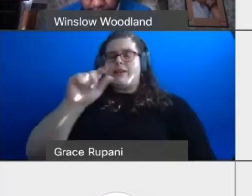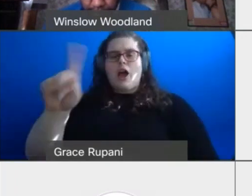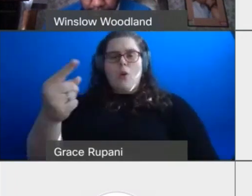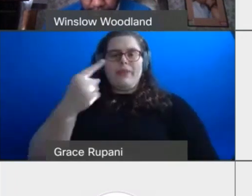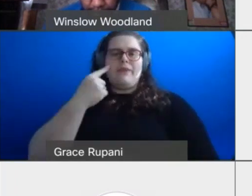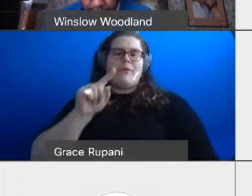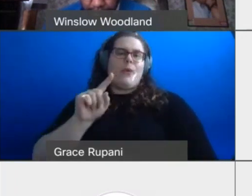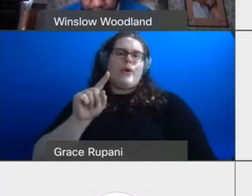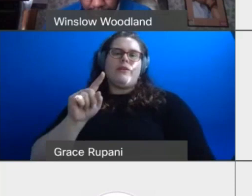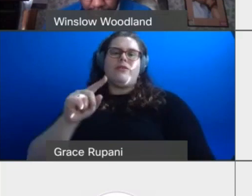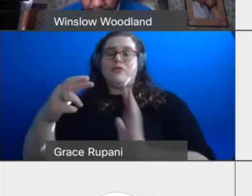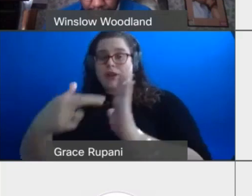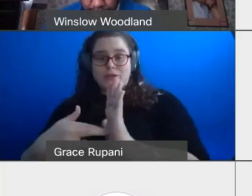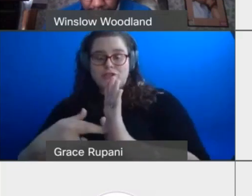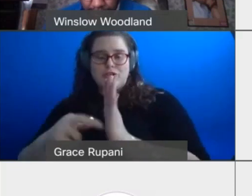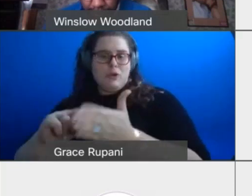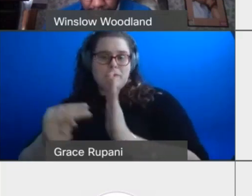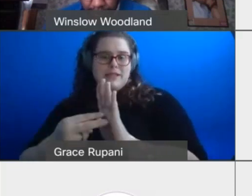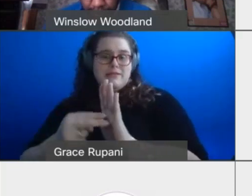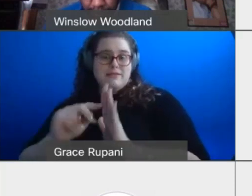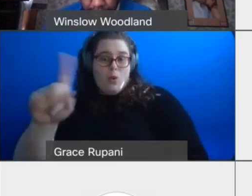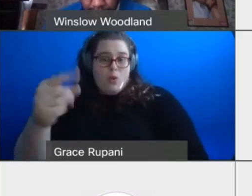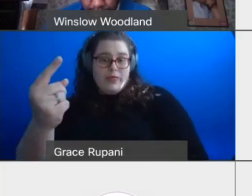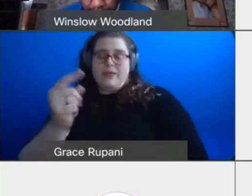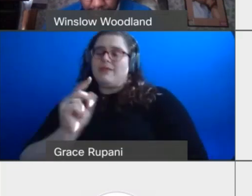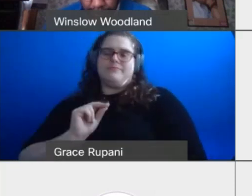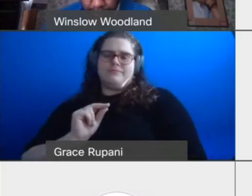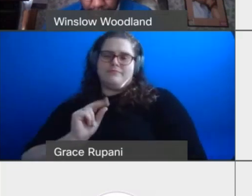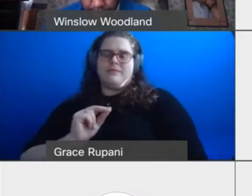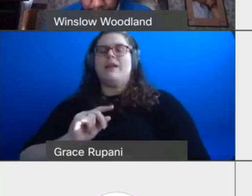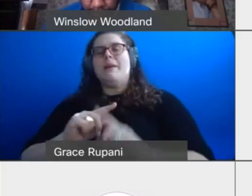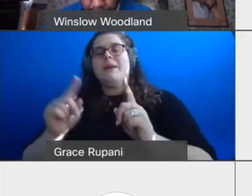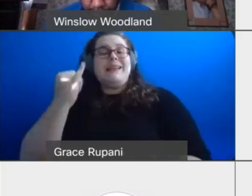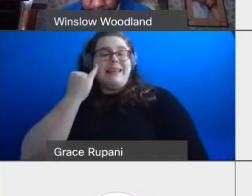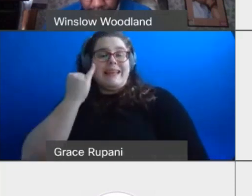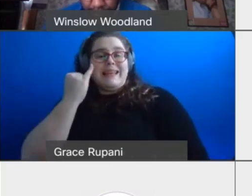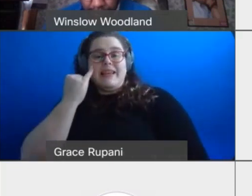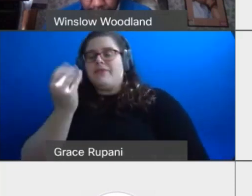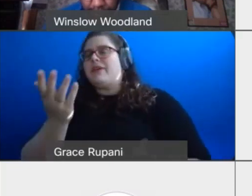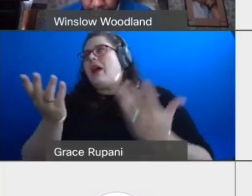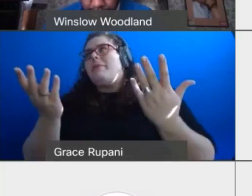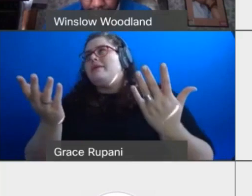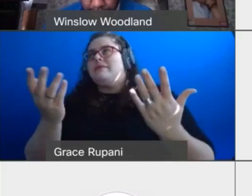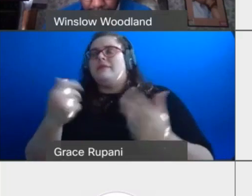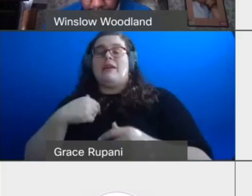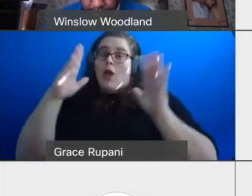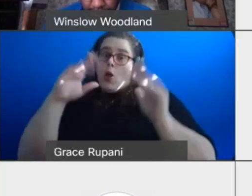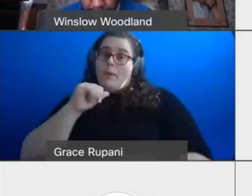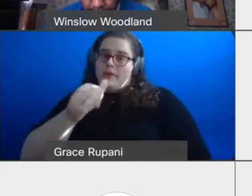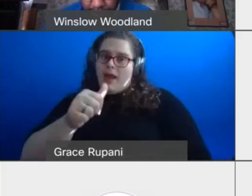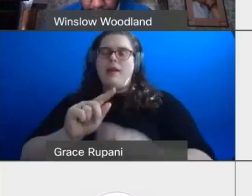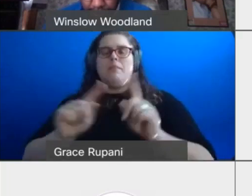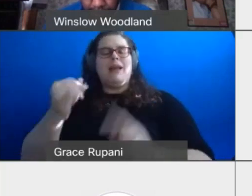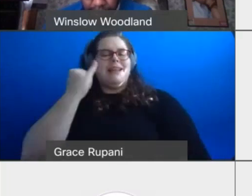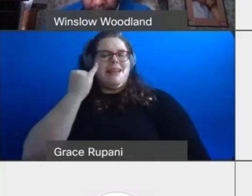to register, but also if, God forbid, if there was some reason that